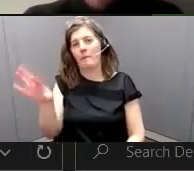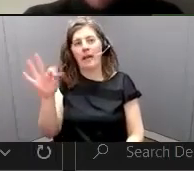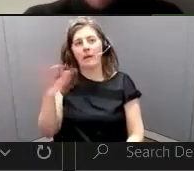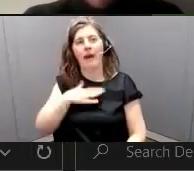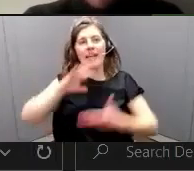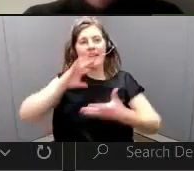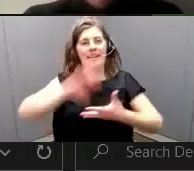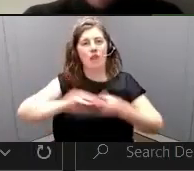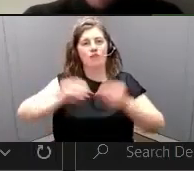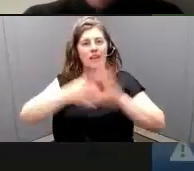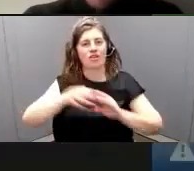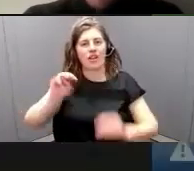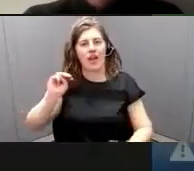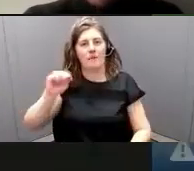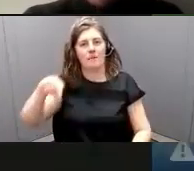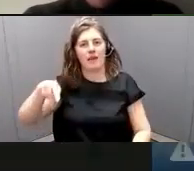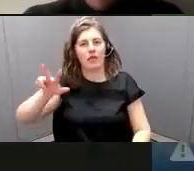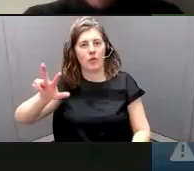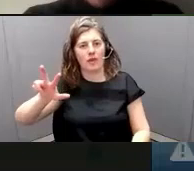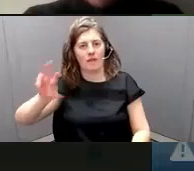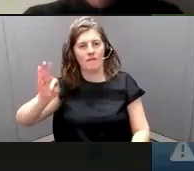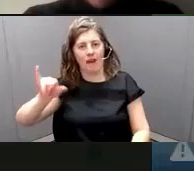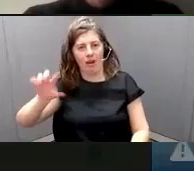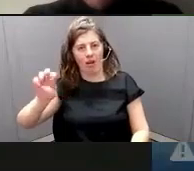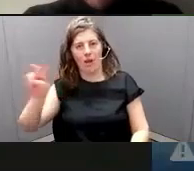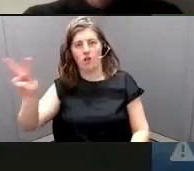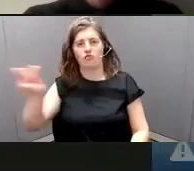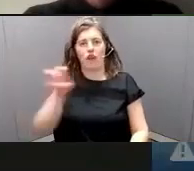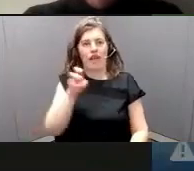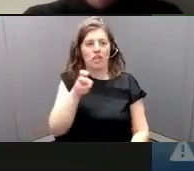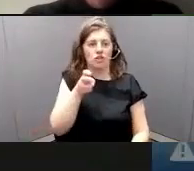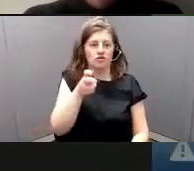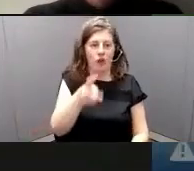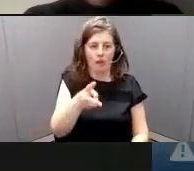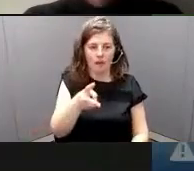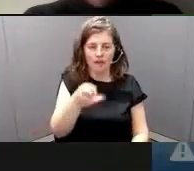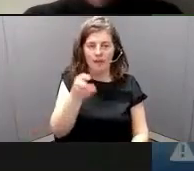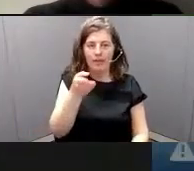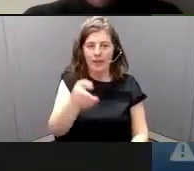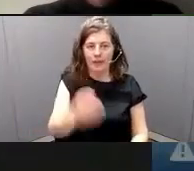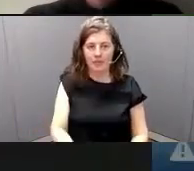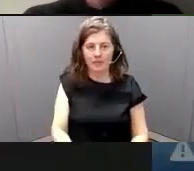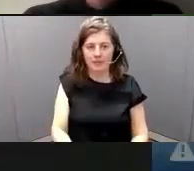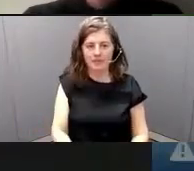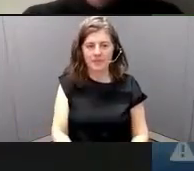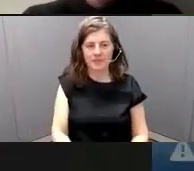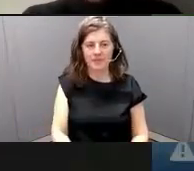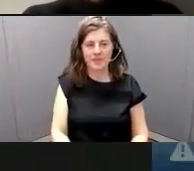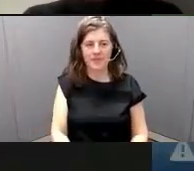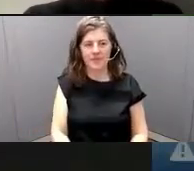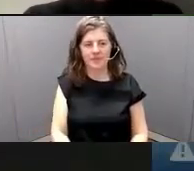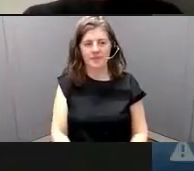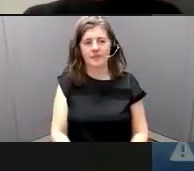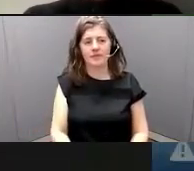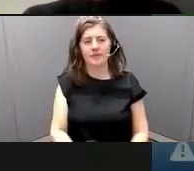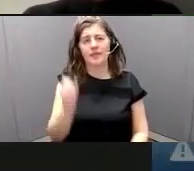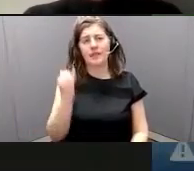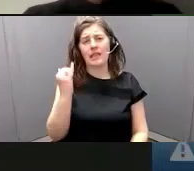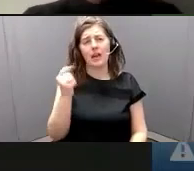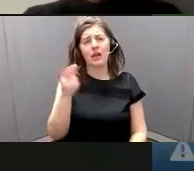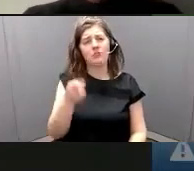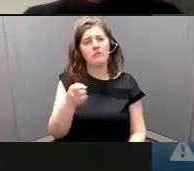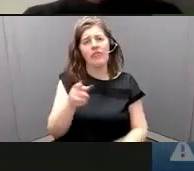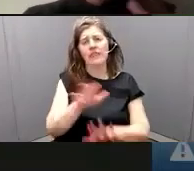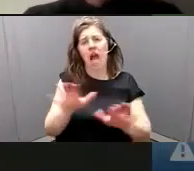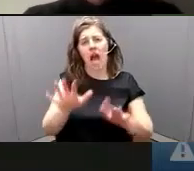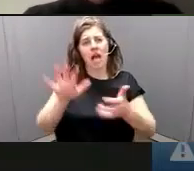file, and we'll drag it and drop it into here. Now, this is not to be